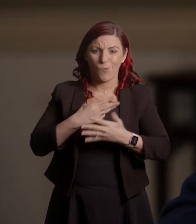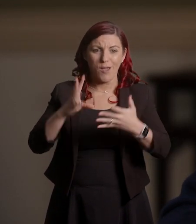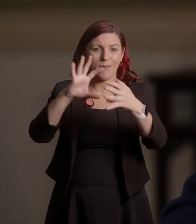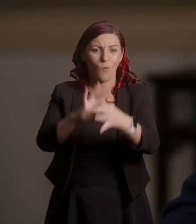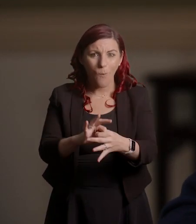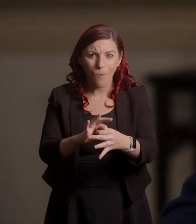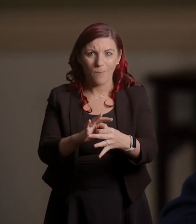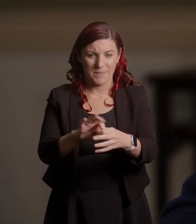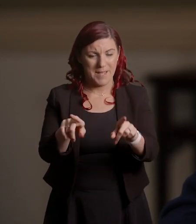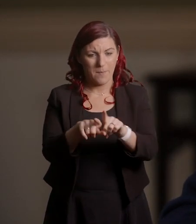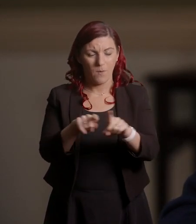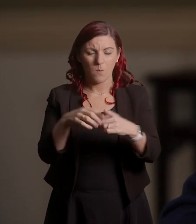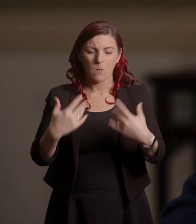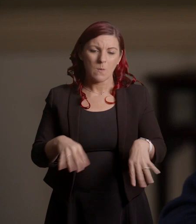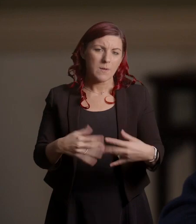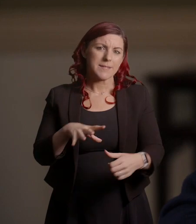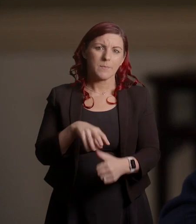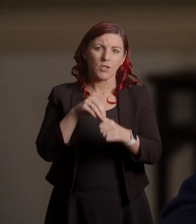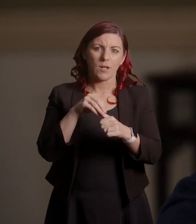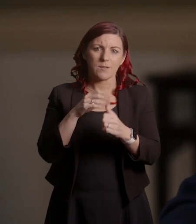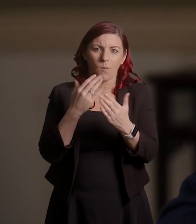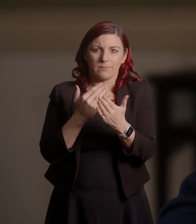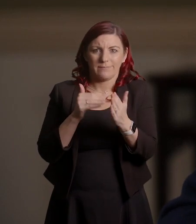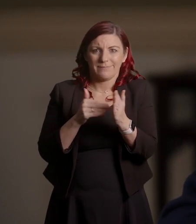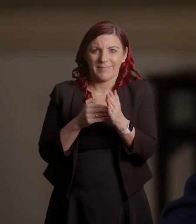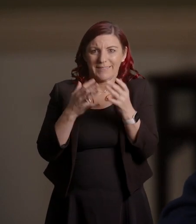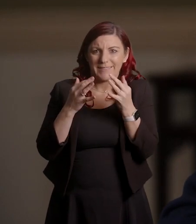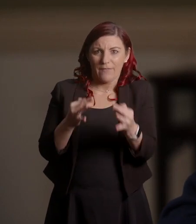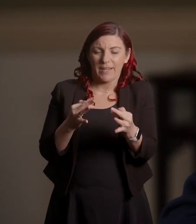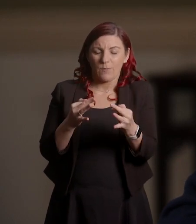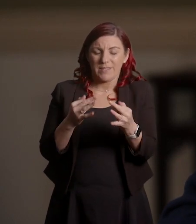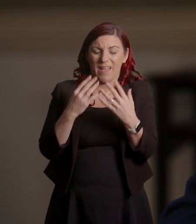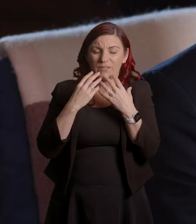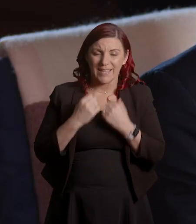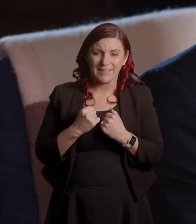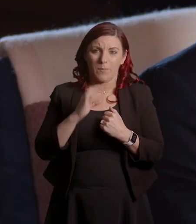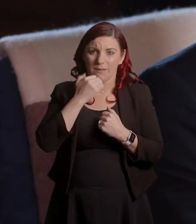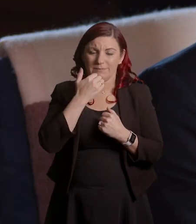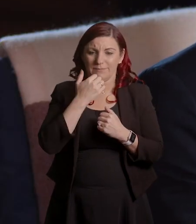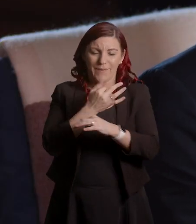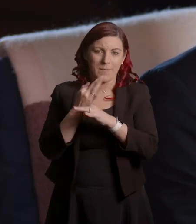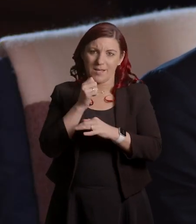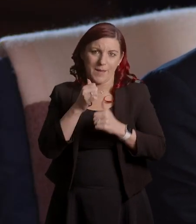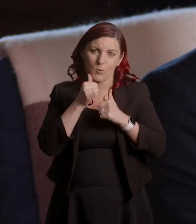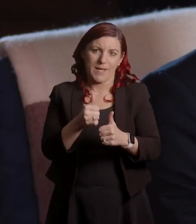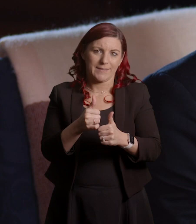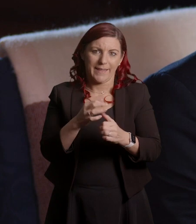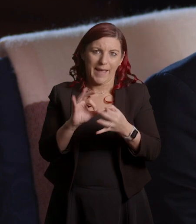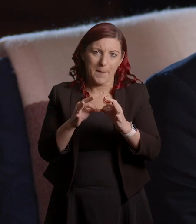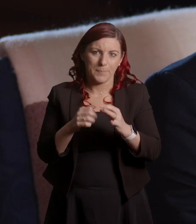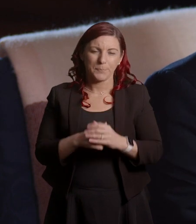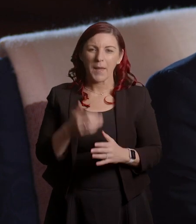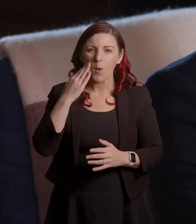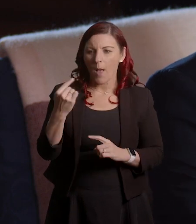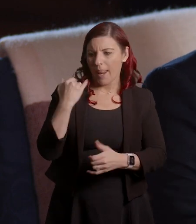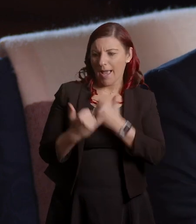when we got home, it was really, really special. So I'm devastated that families couldn't go to the game. Mick, last year we were here, and